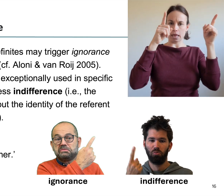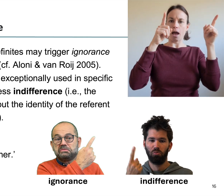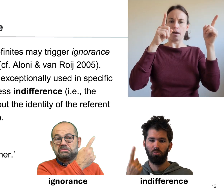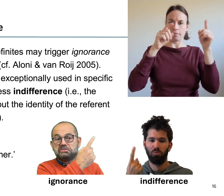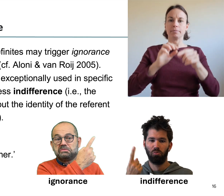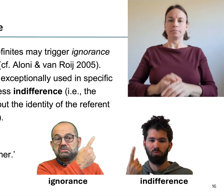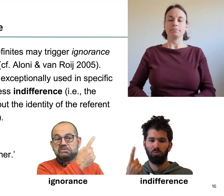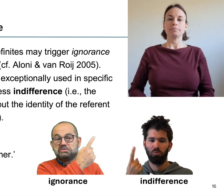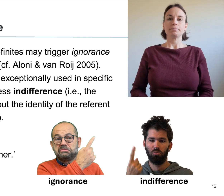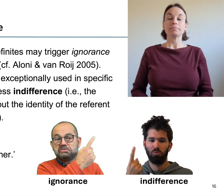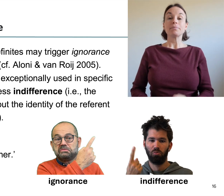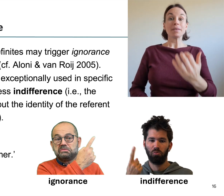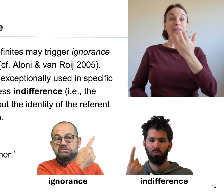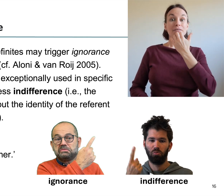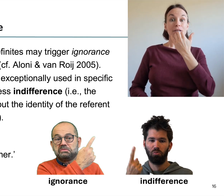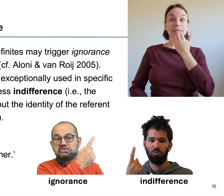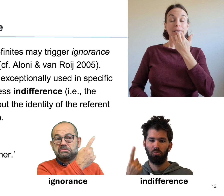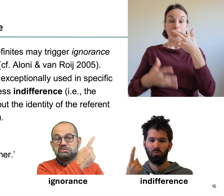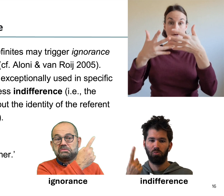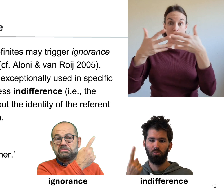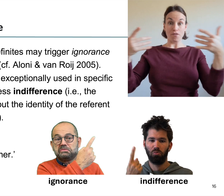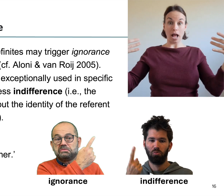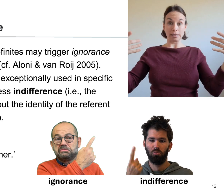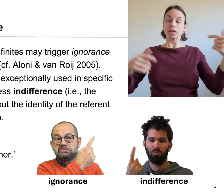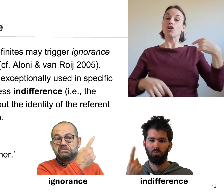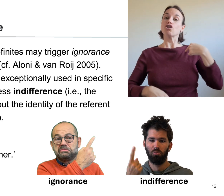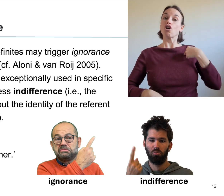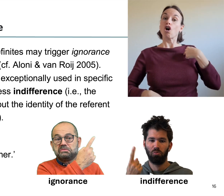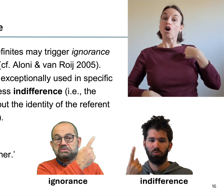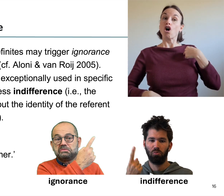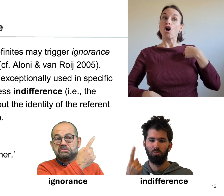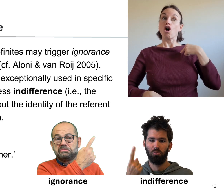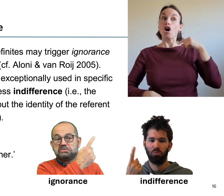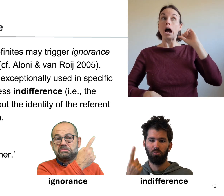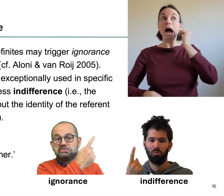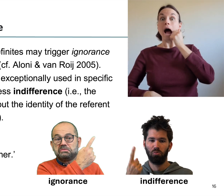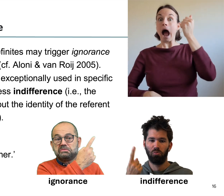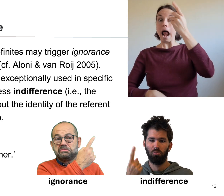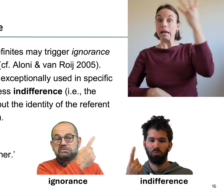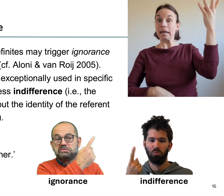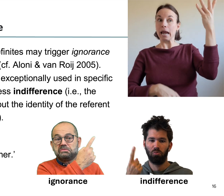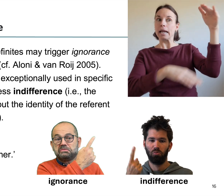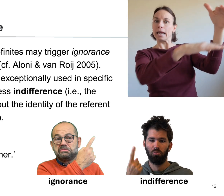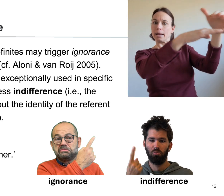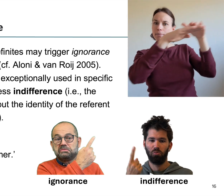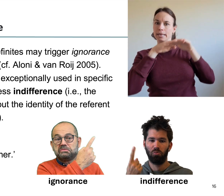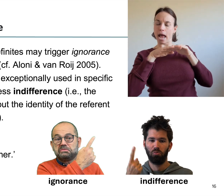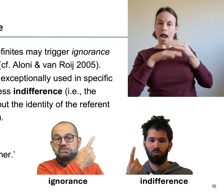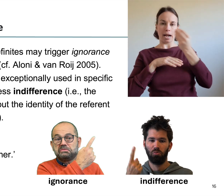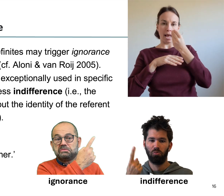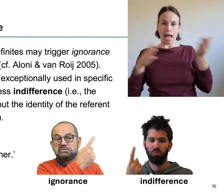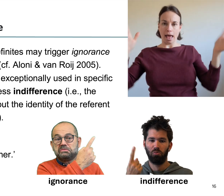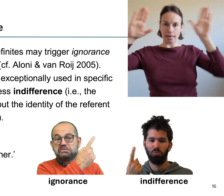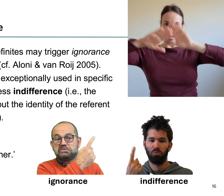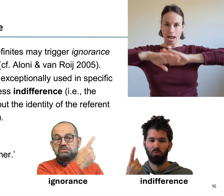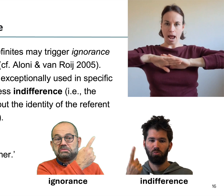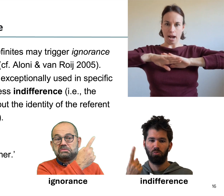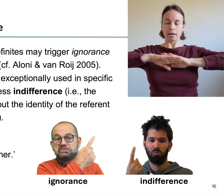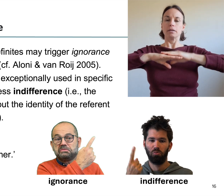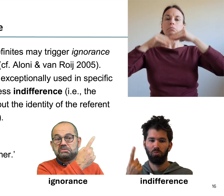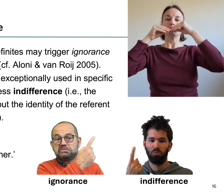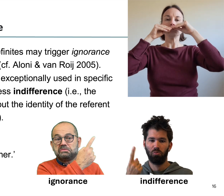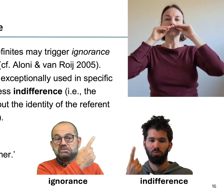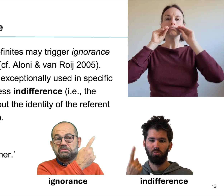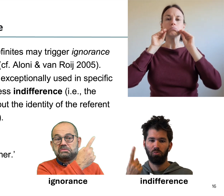the sentence that means I invited someone for dinner, and the first still, we observe the no